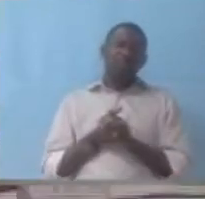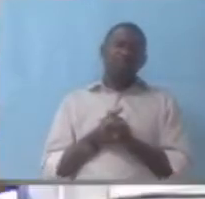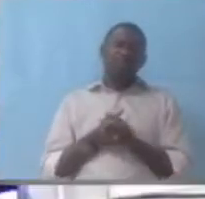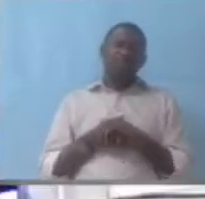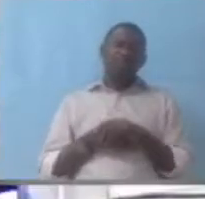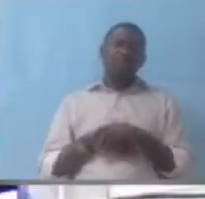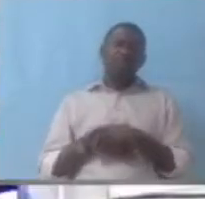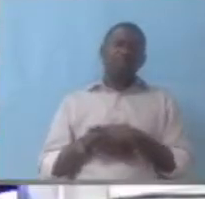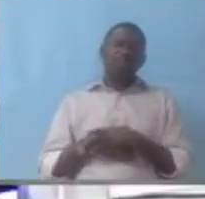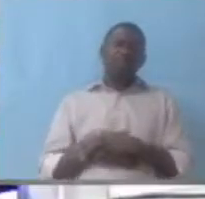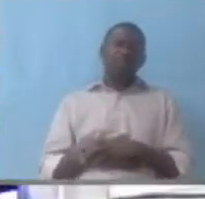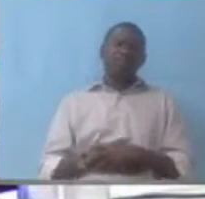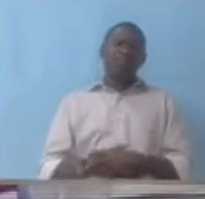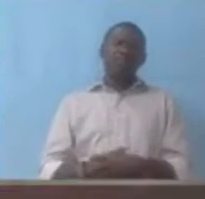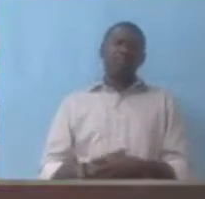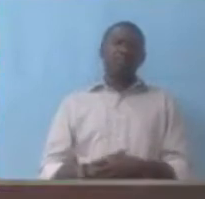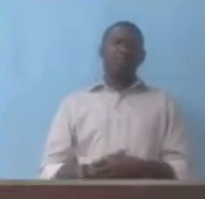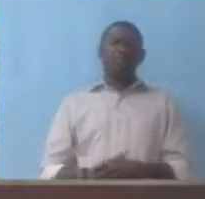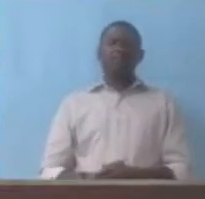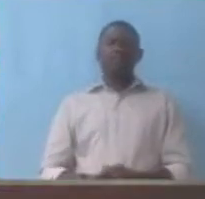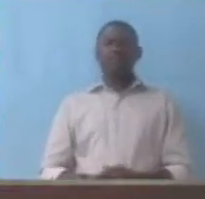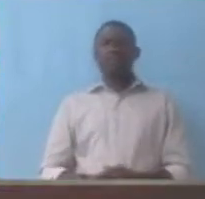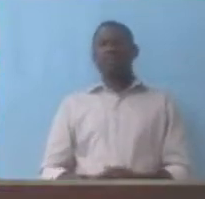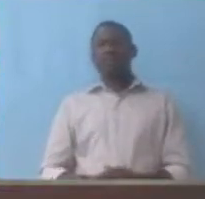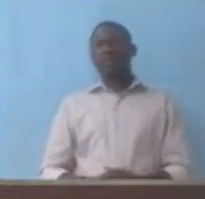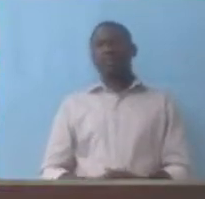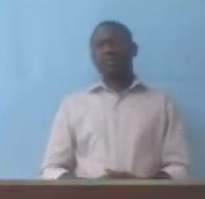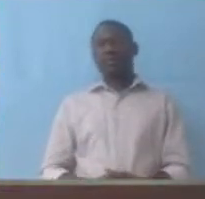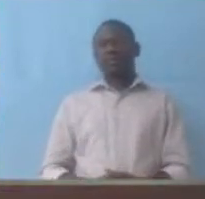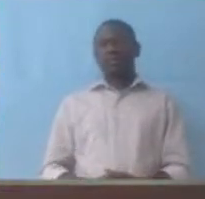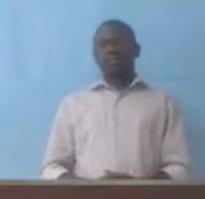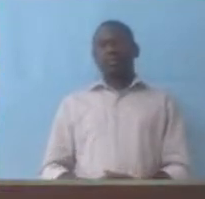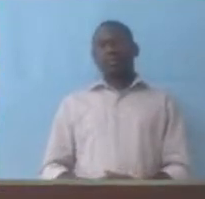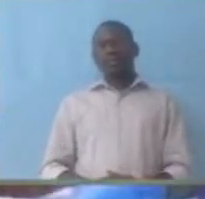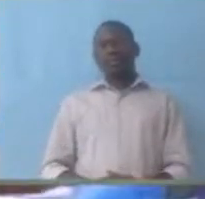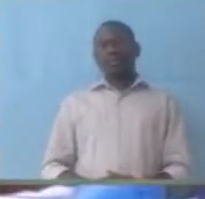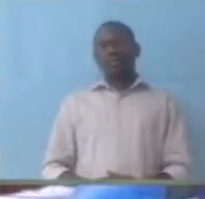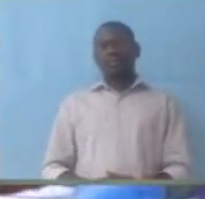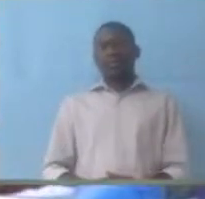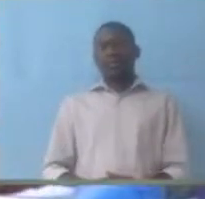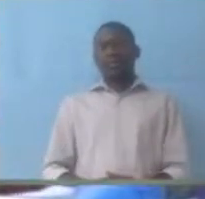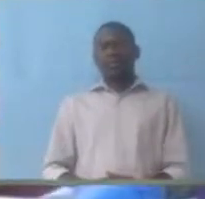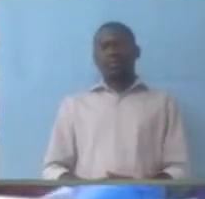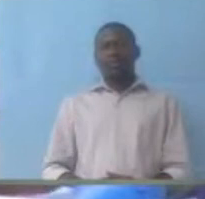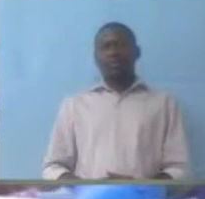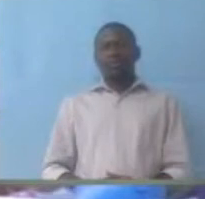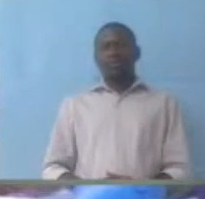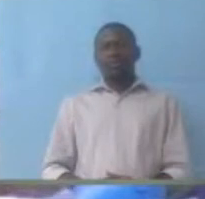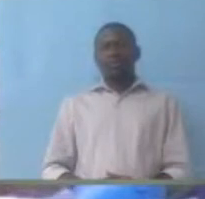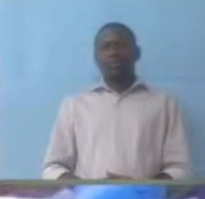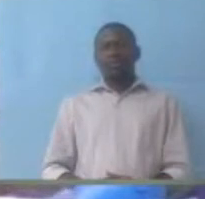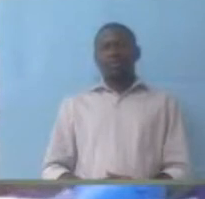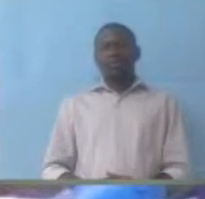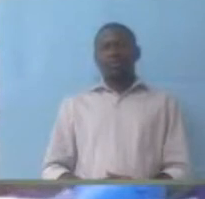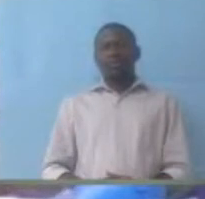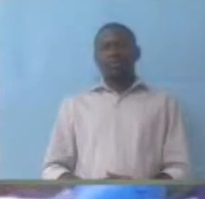Decree lu sartol leti yemenu londi TRRC be jube romen ke kan wolam ka jube o decree lu ye londi ay men sababu akola